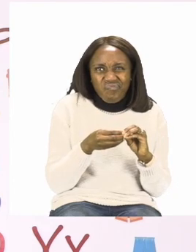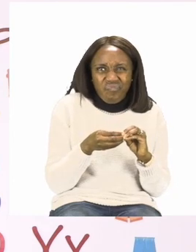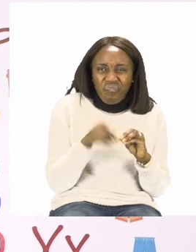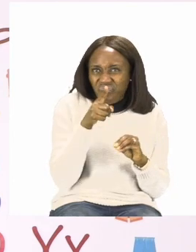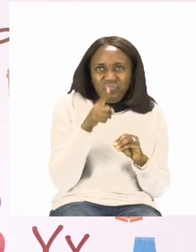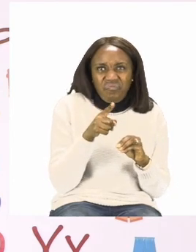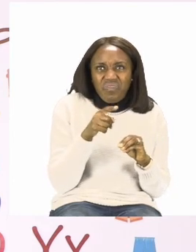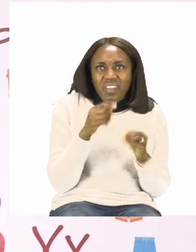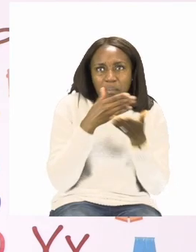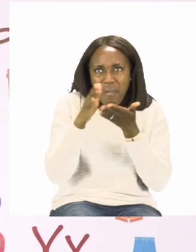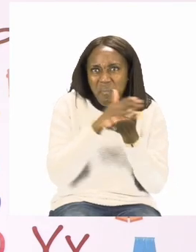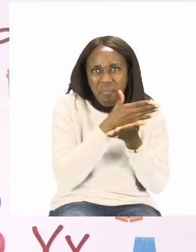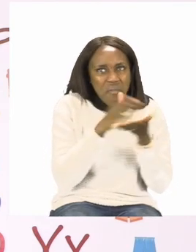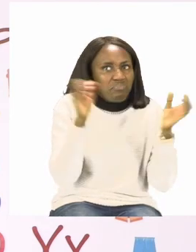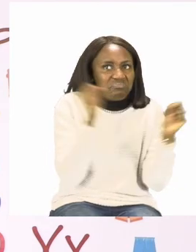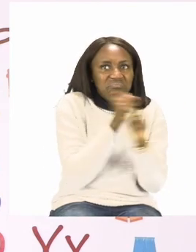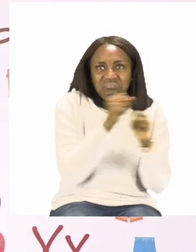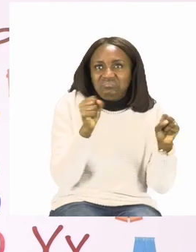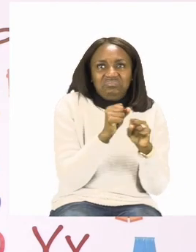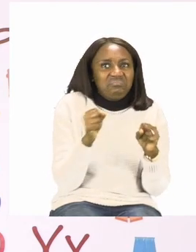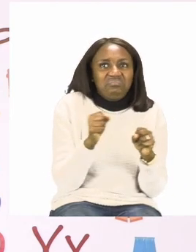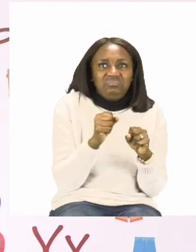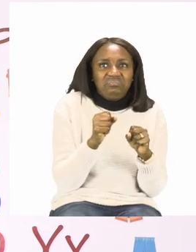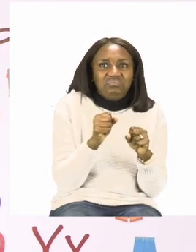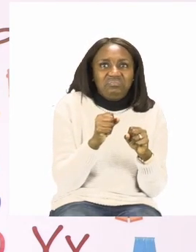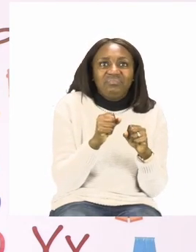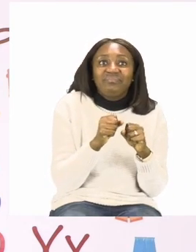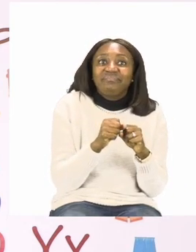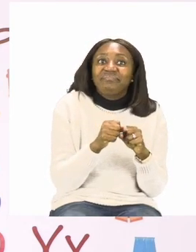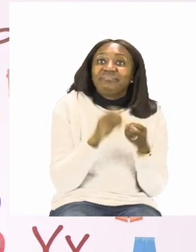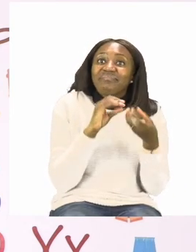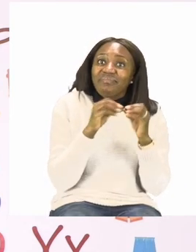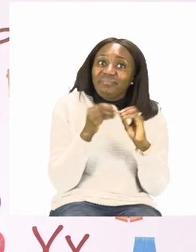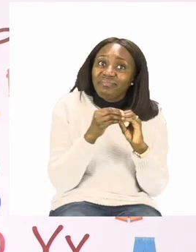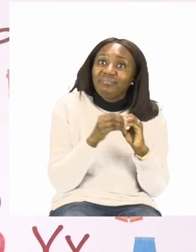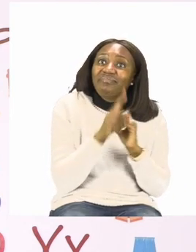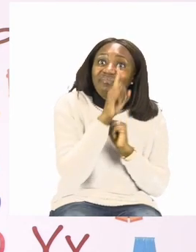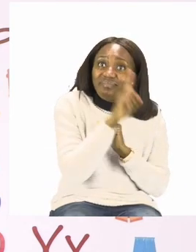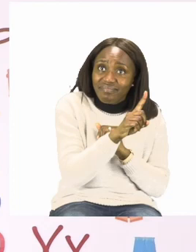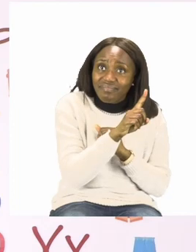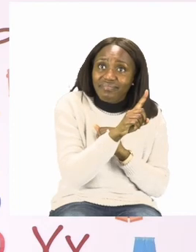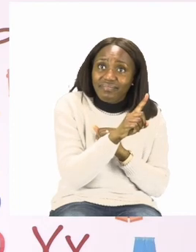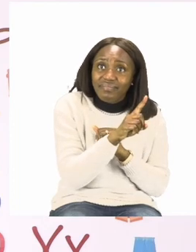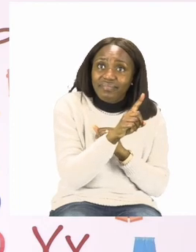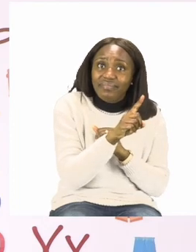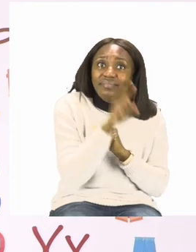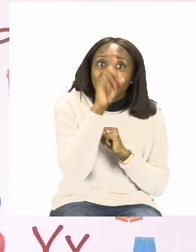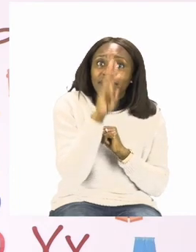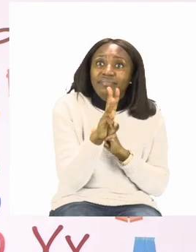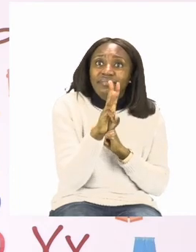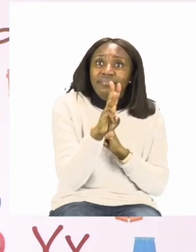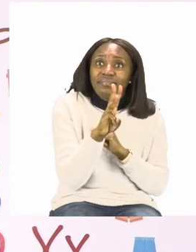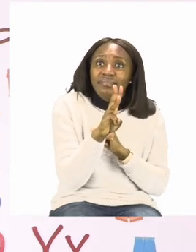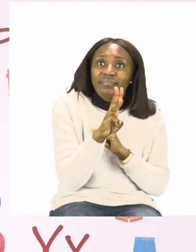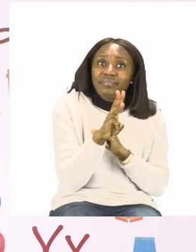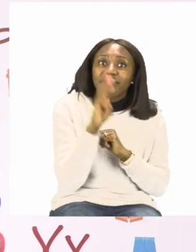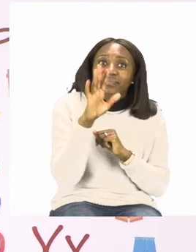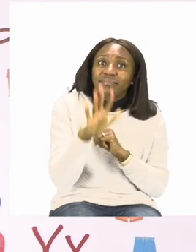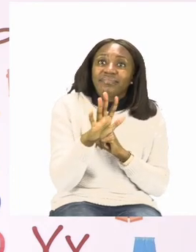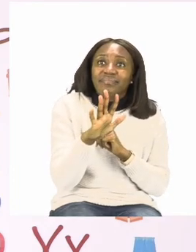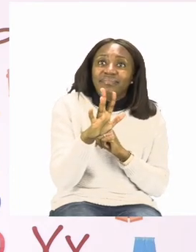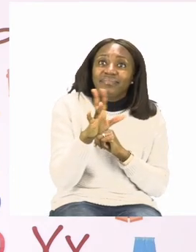he also has numbers as well. His numbers are 1, 3,